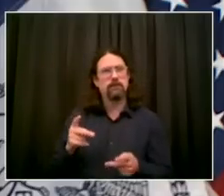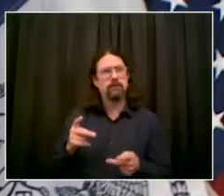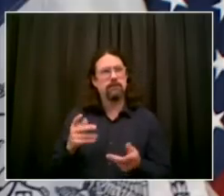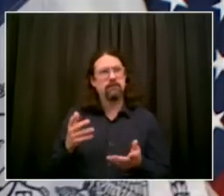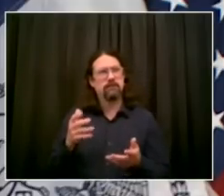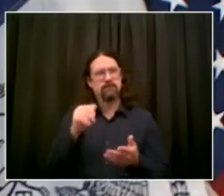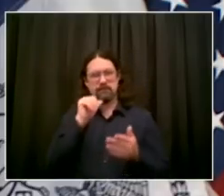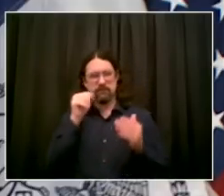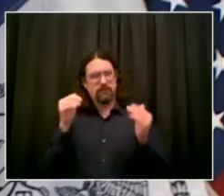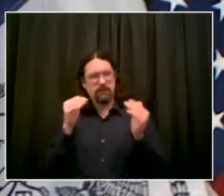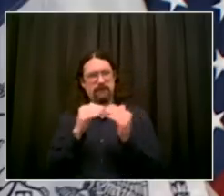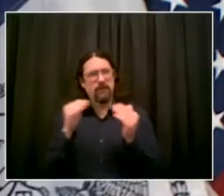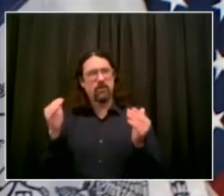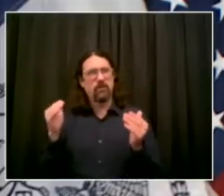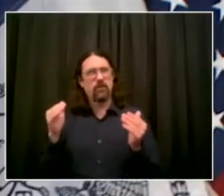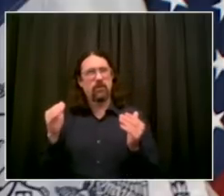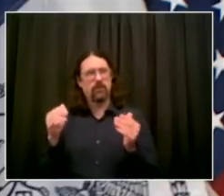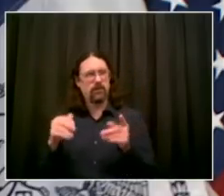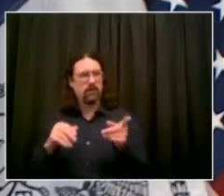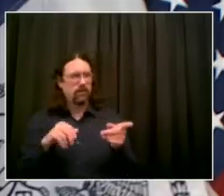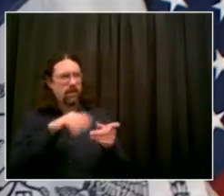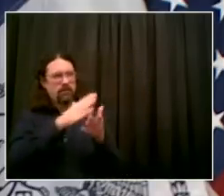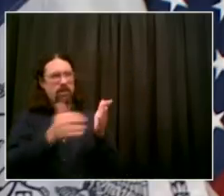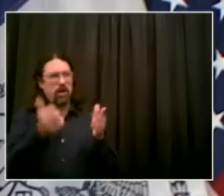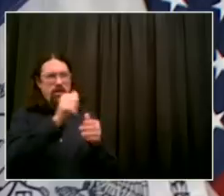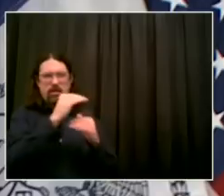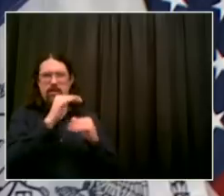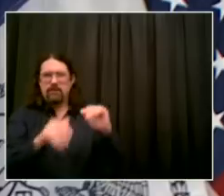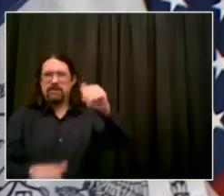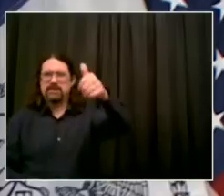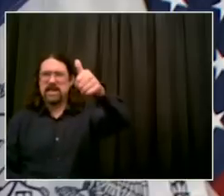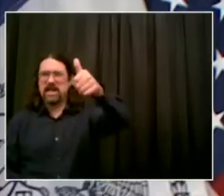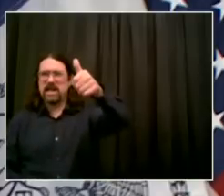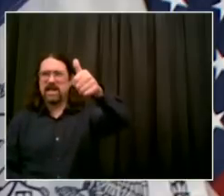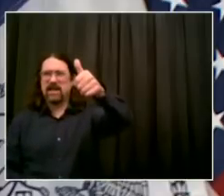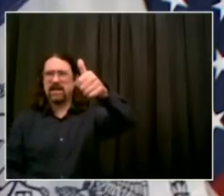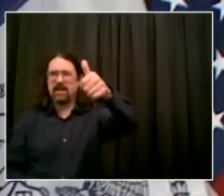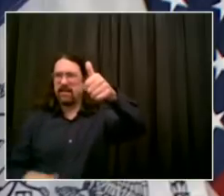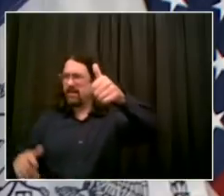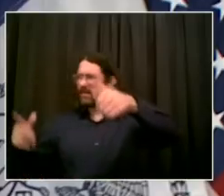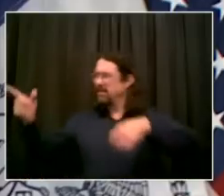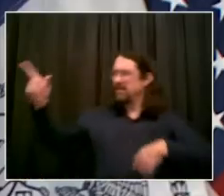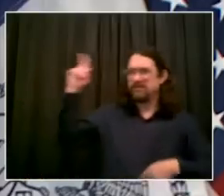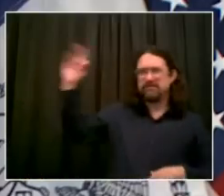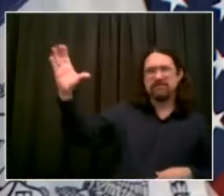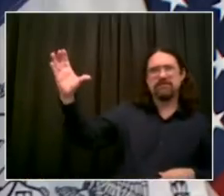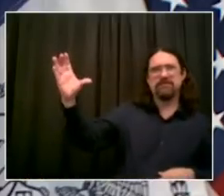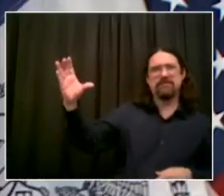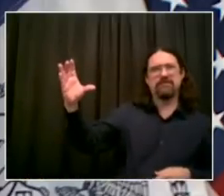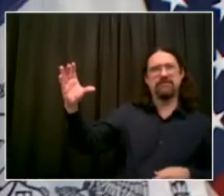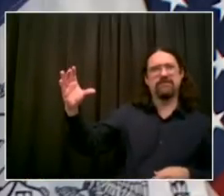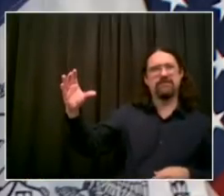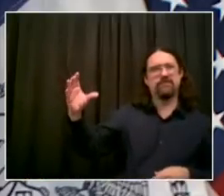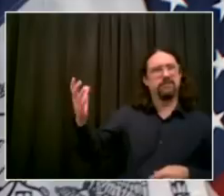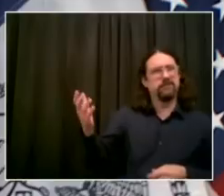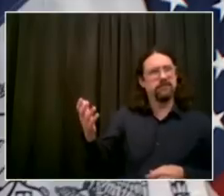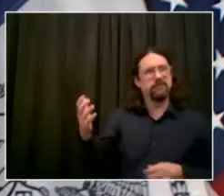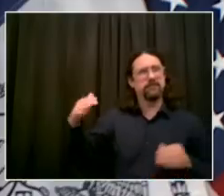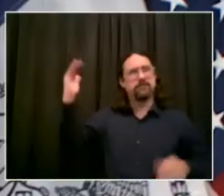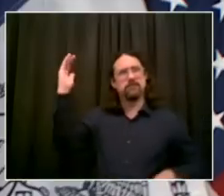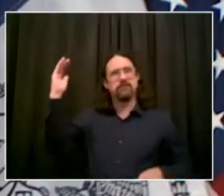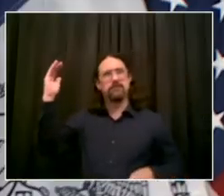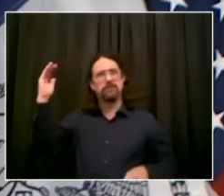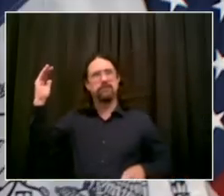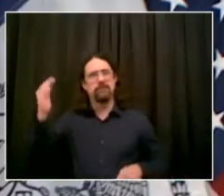need to quickly work together to stop this from becoming a bigger problem for all communities. And it can be done in a matter